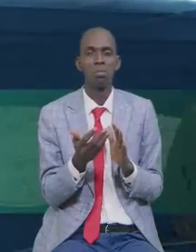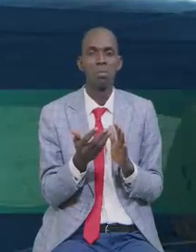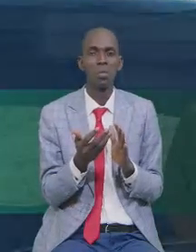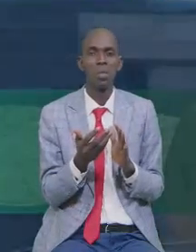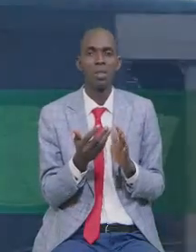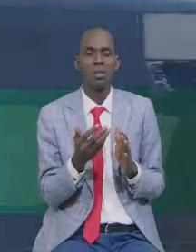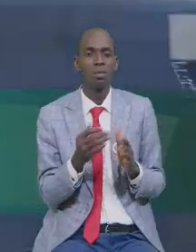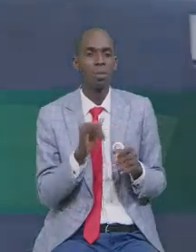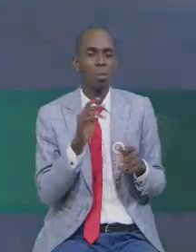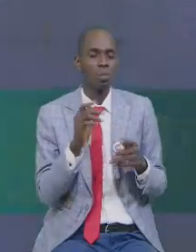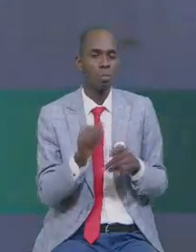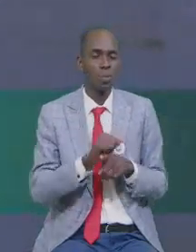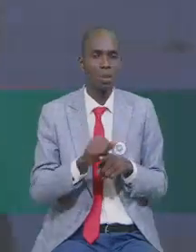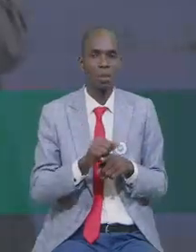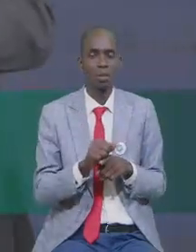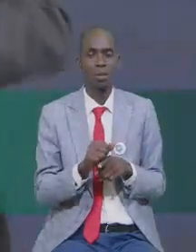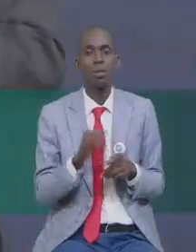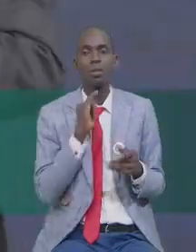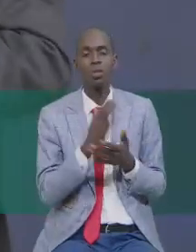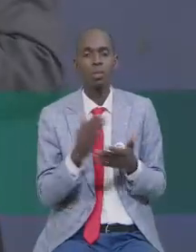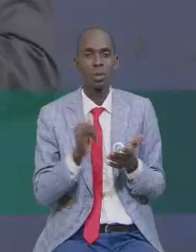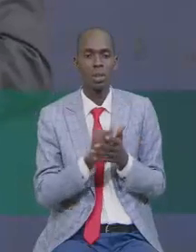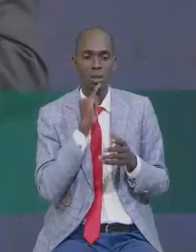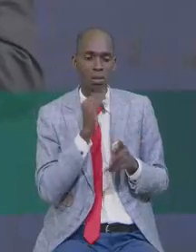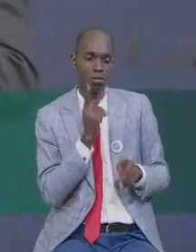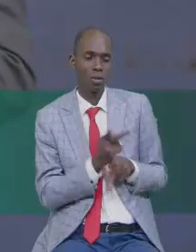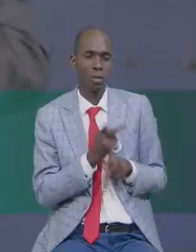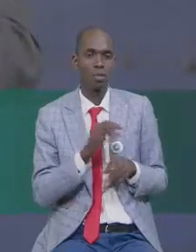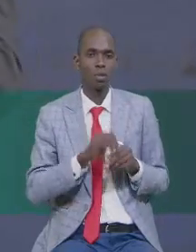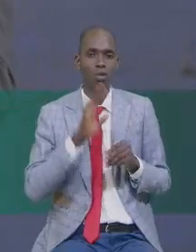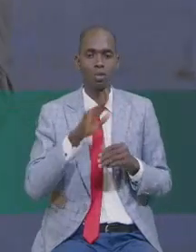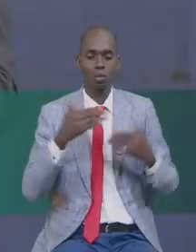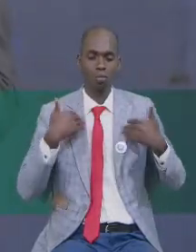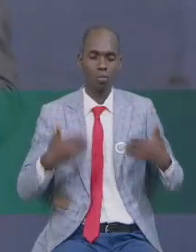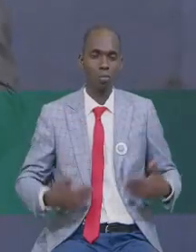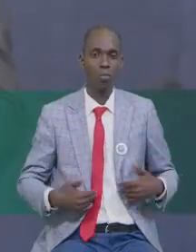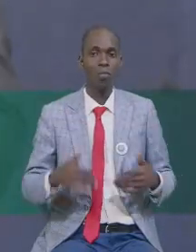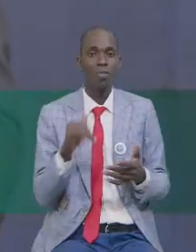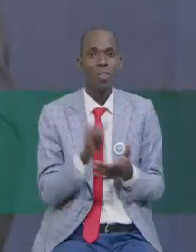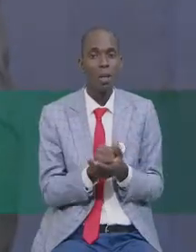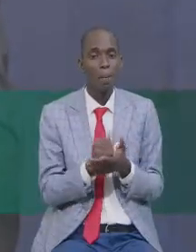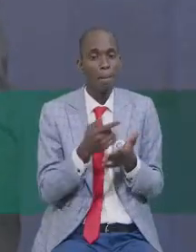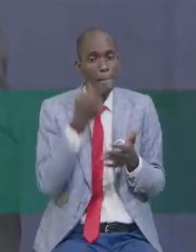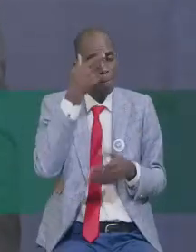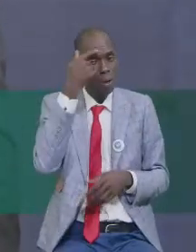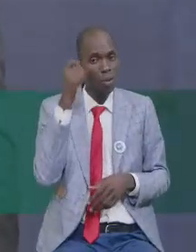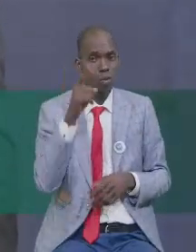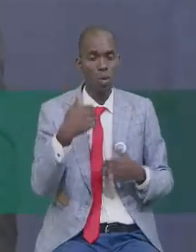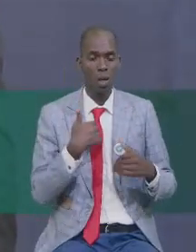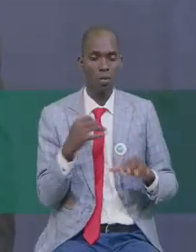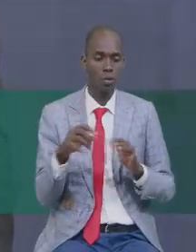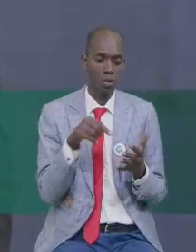in your system. It is engraved in your system. that because you've done this